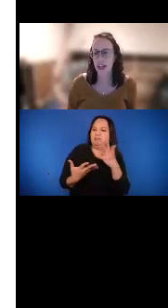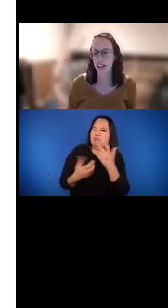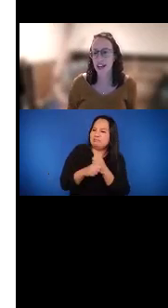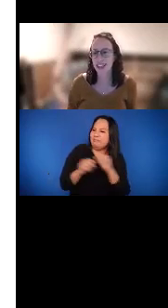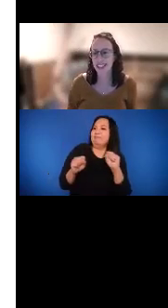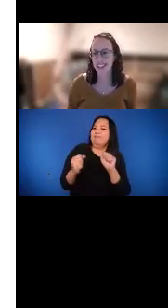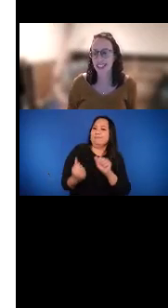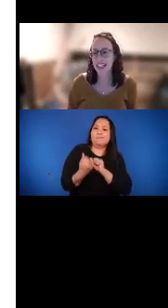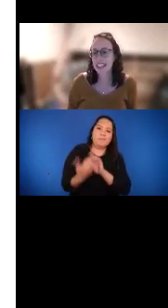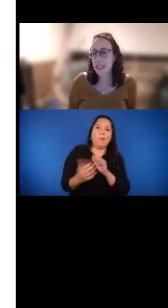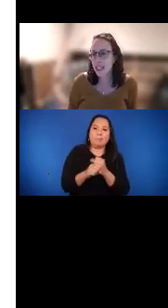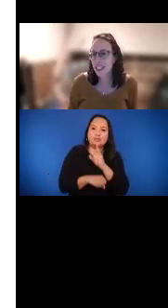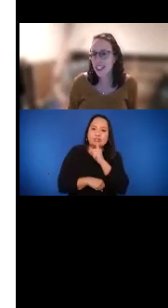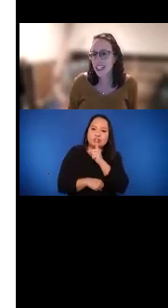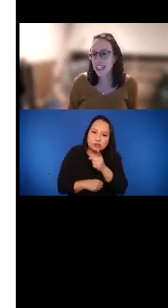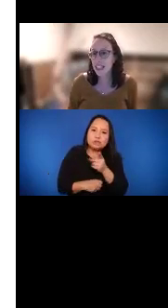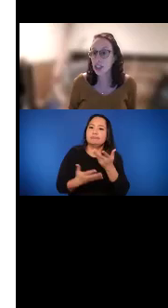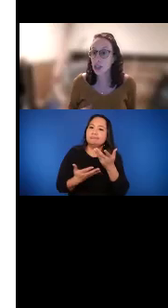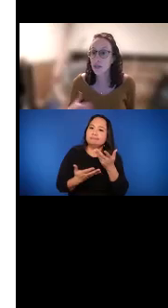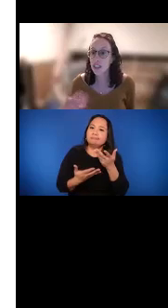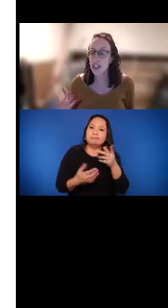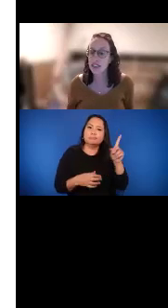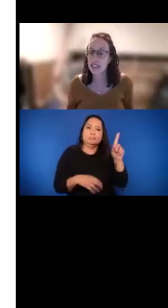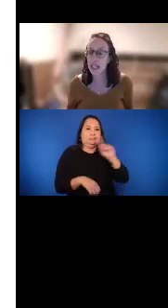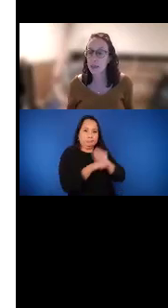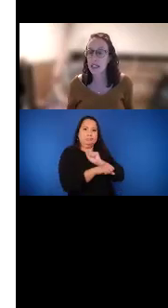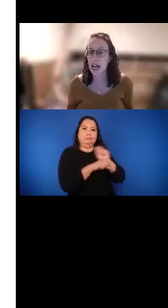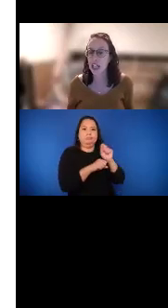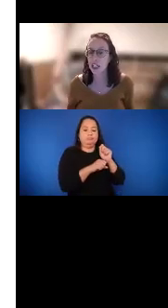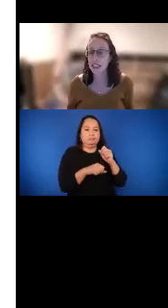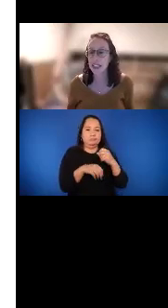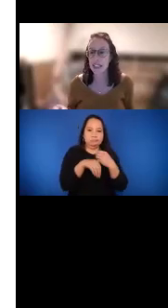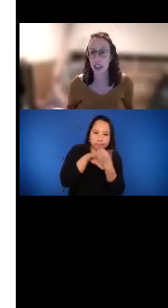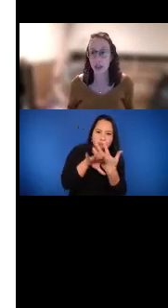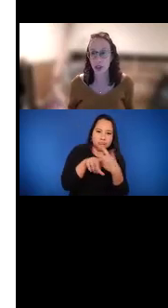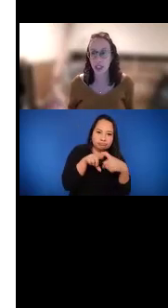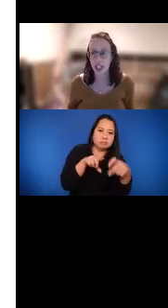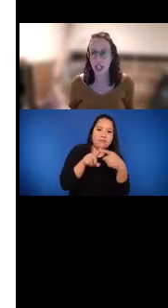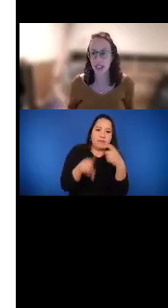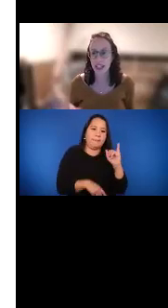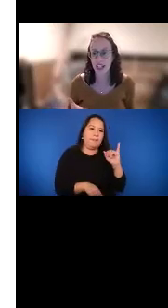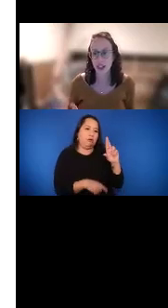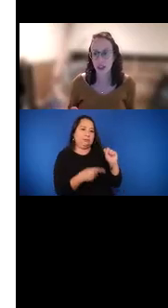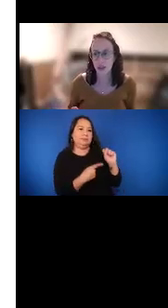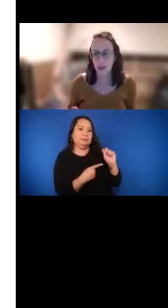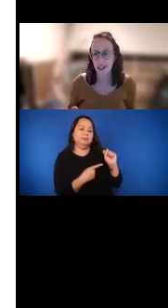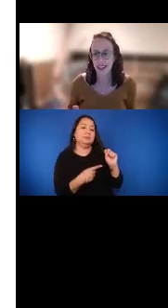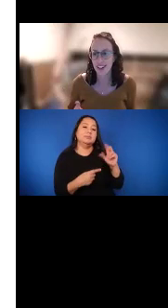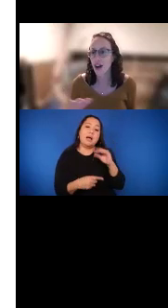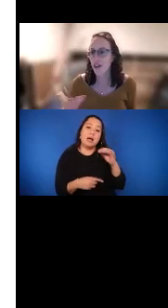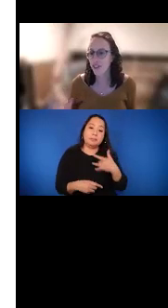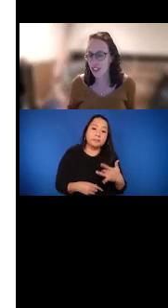the IRS. And typically, unless you've reached out to them, the IRS doesn't usually contact